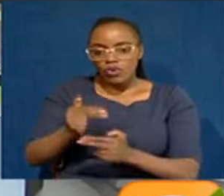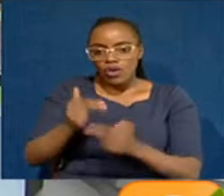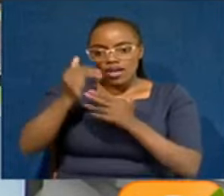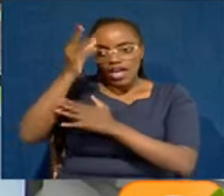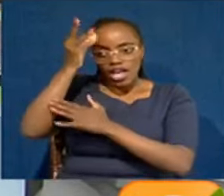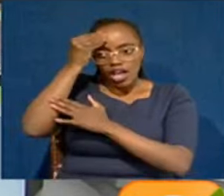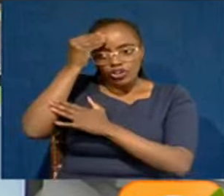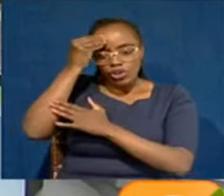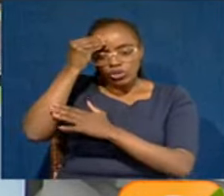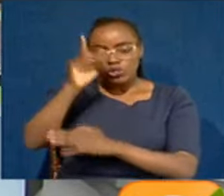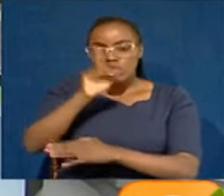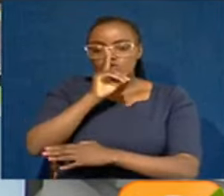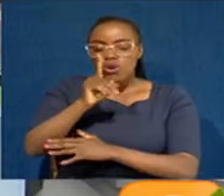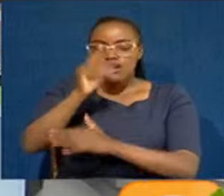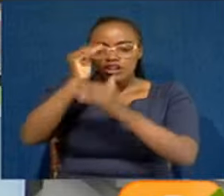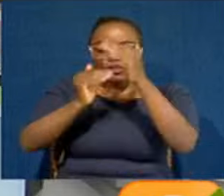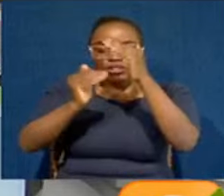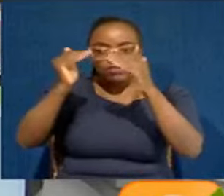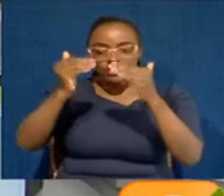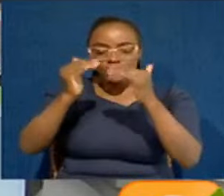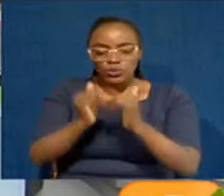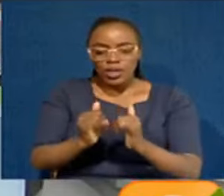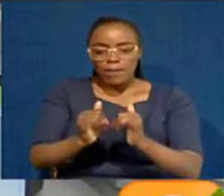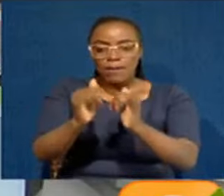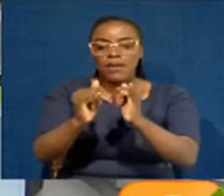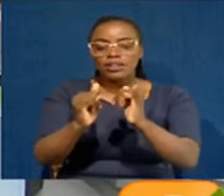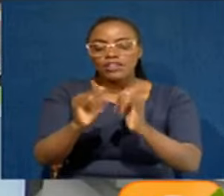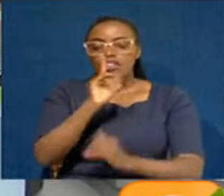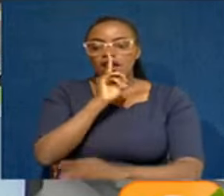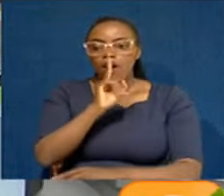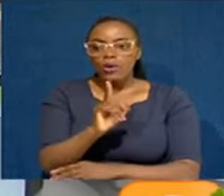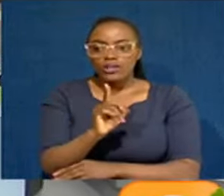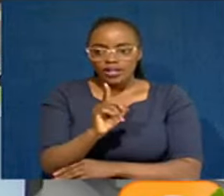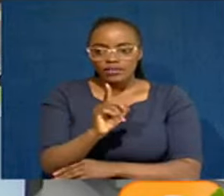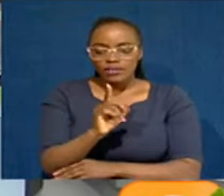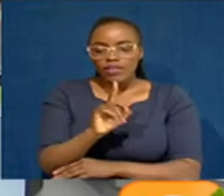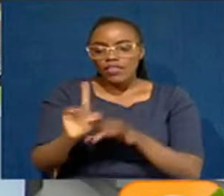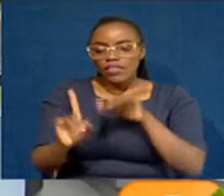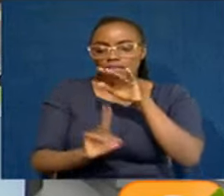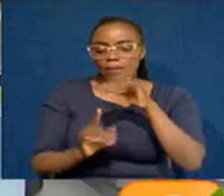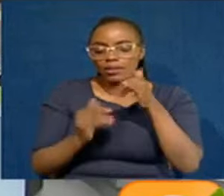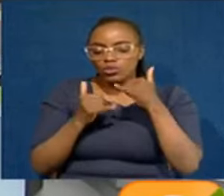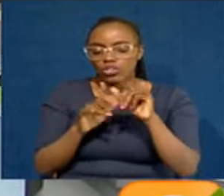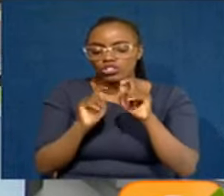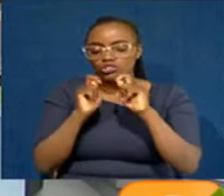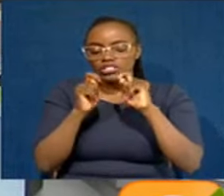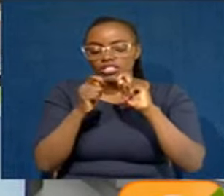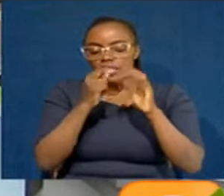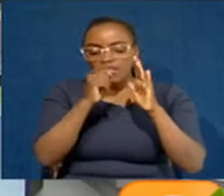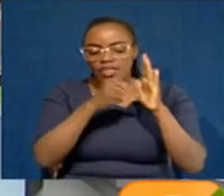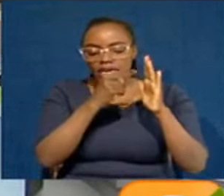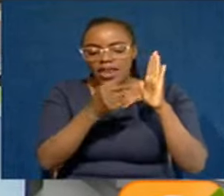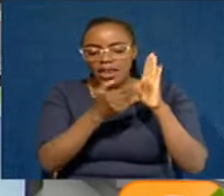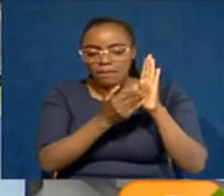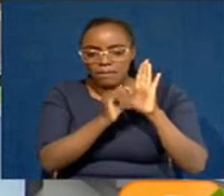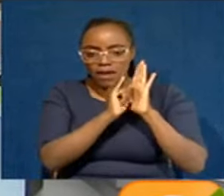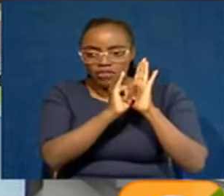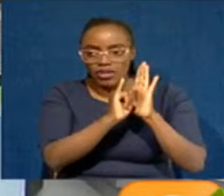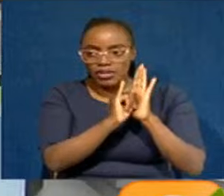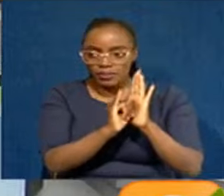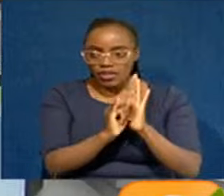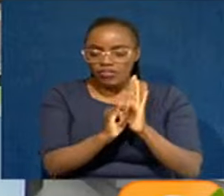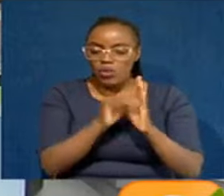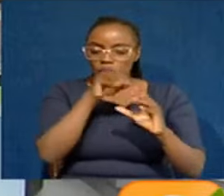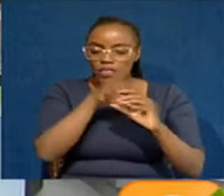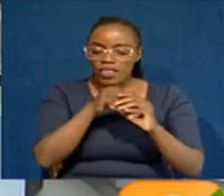Education to instruct universities to implement that directive as the ministry seeks to rectify errors that have been identified